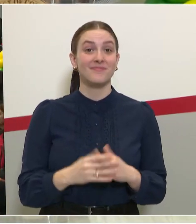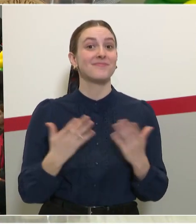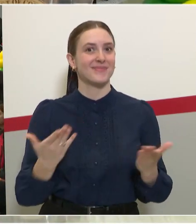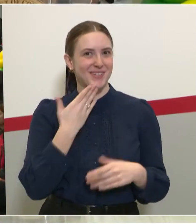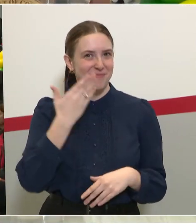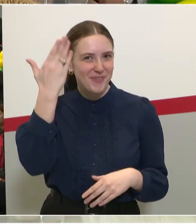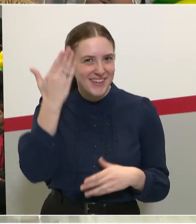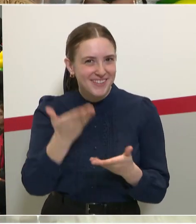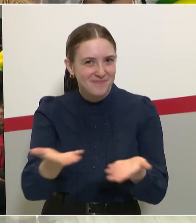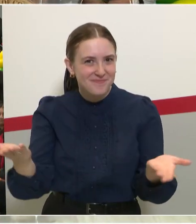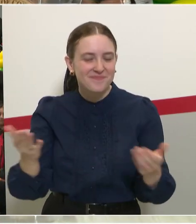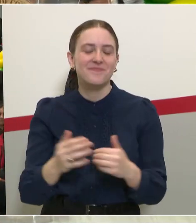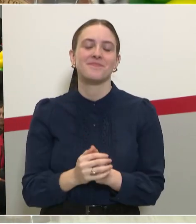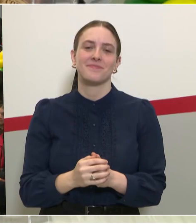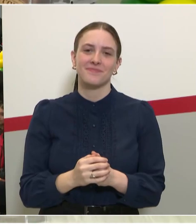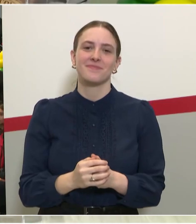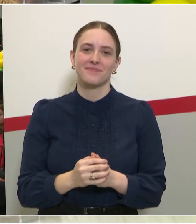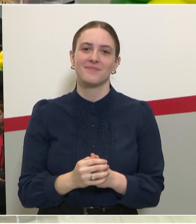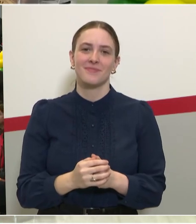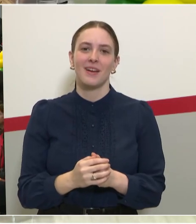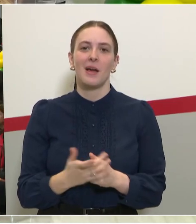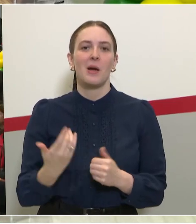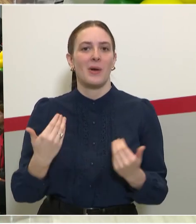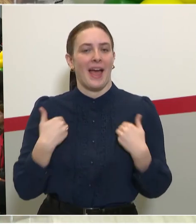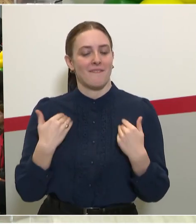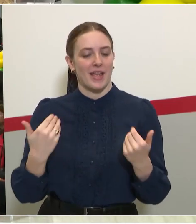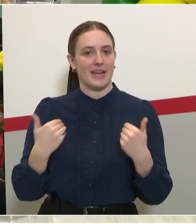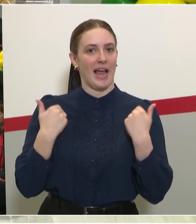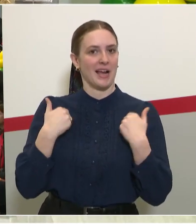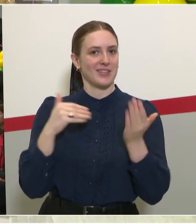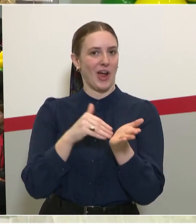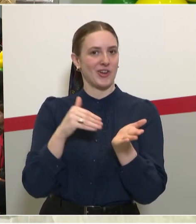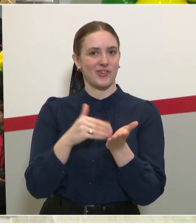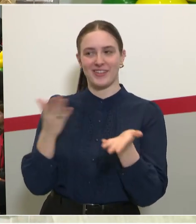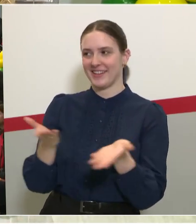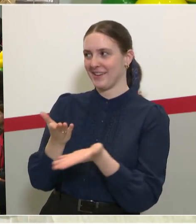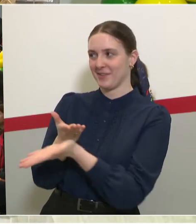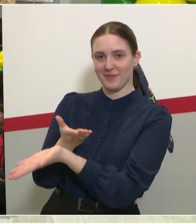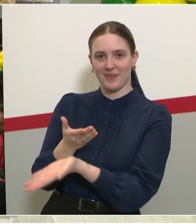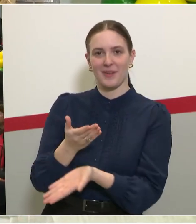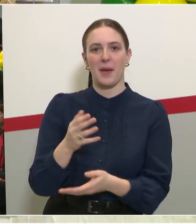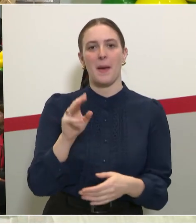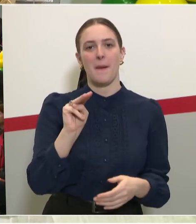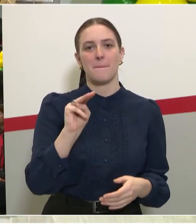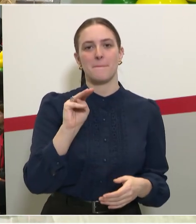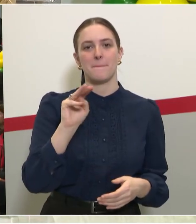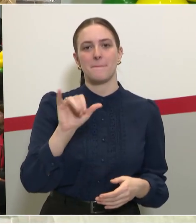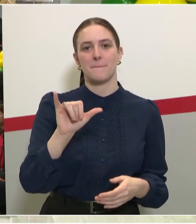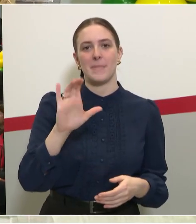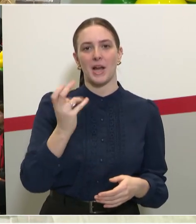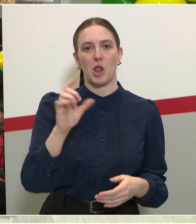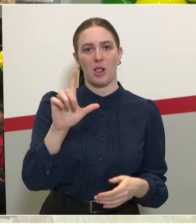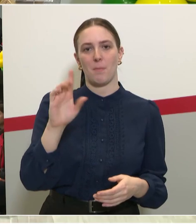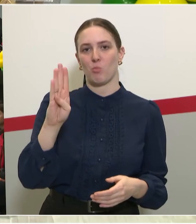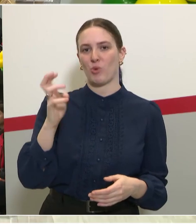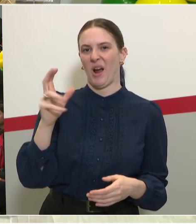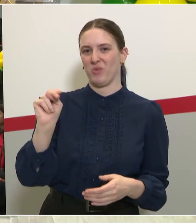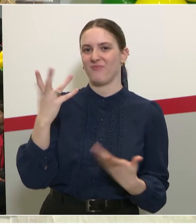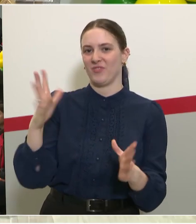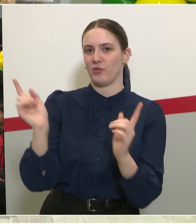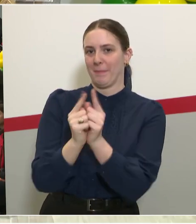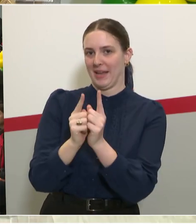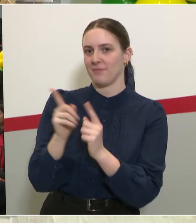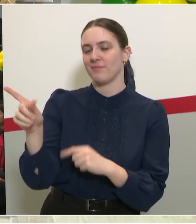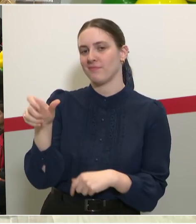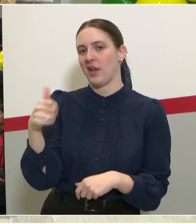Good morning, everyone. We have the young docs here, young doc Michael Brown, who you've already met, and one of